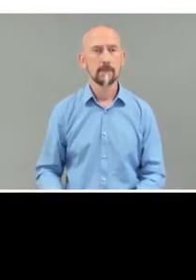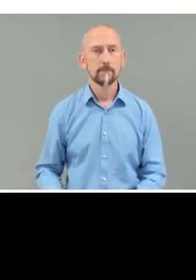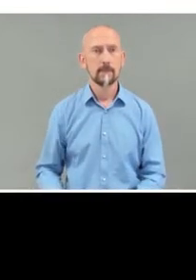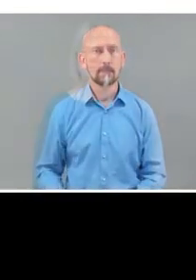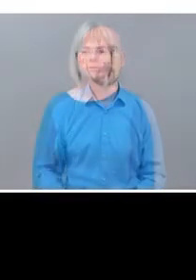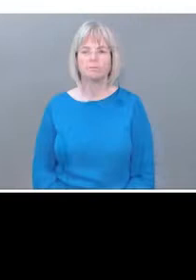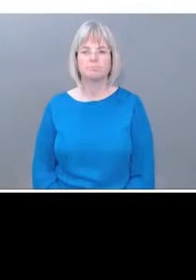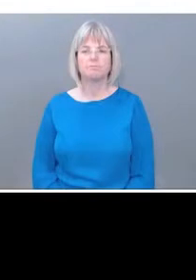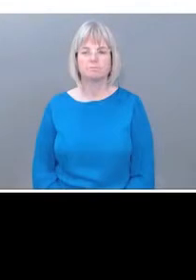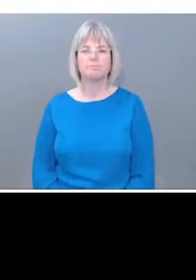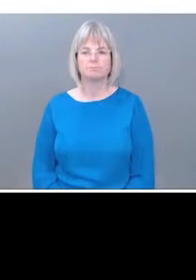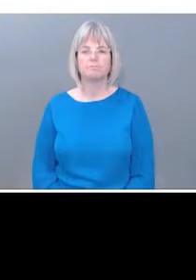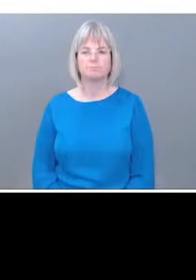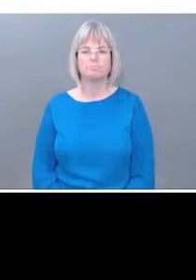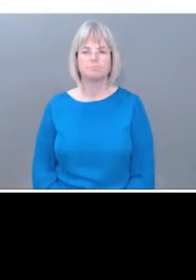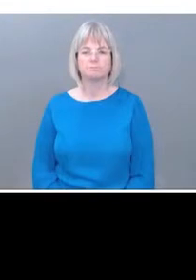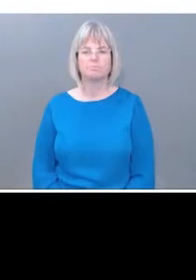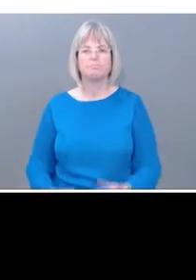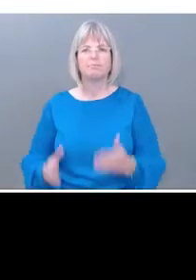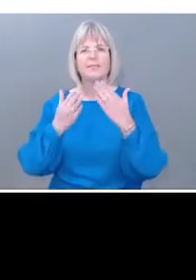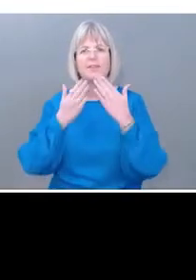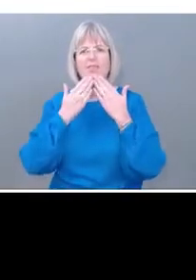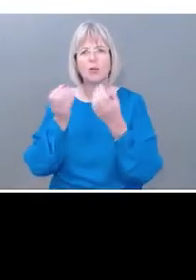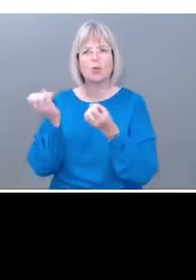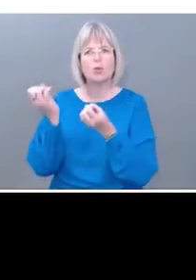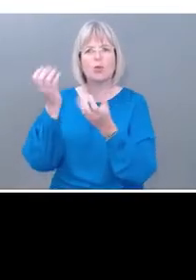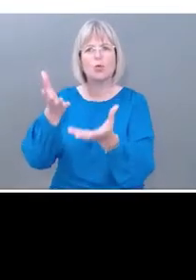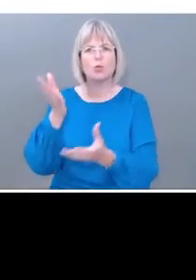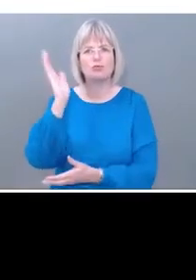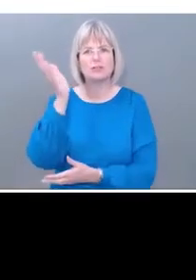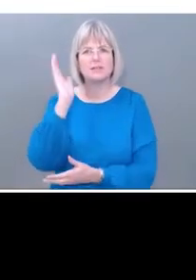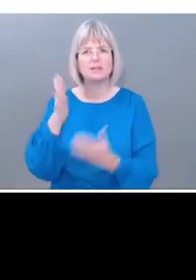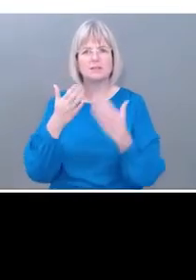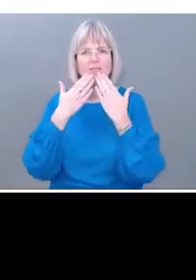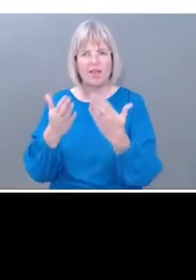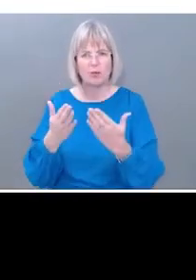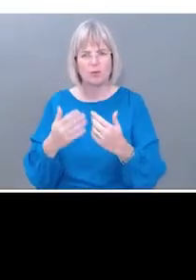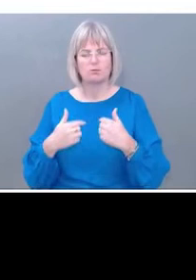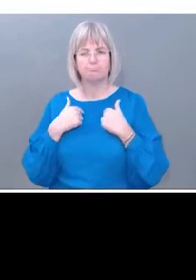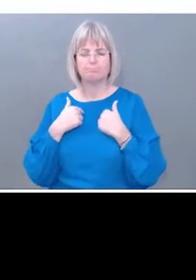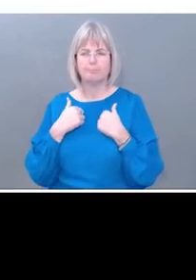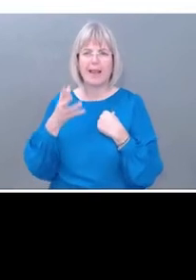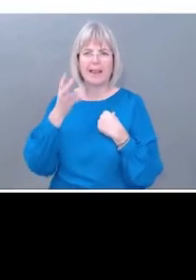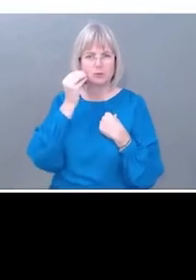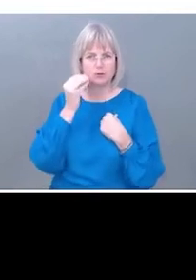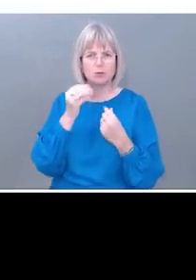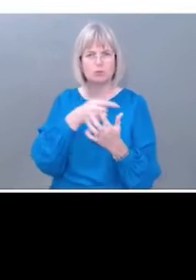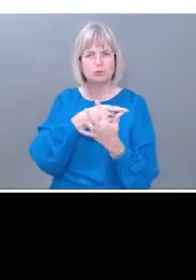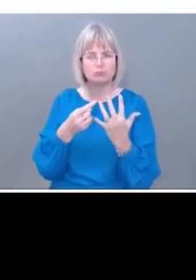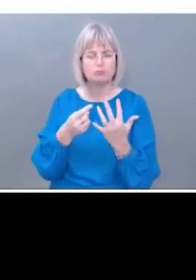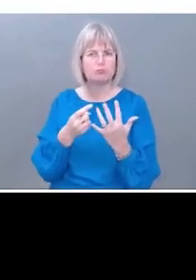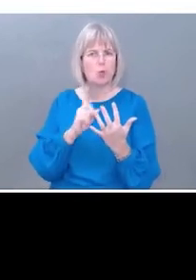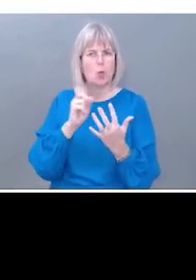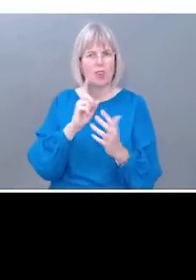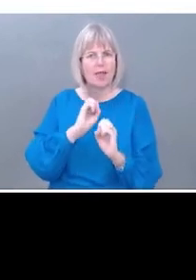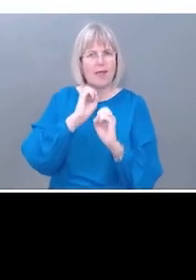So thank you to our presenters there, and every time I listen to what Shah, Glenn, Mary and Victoria have to say,